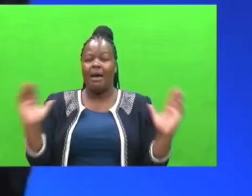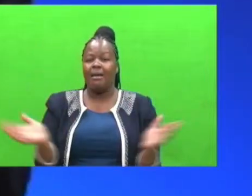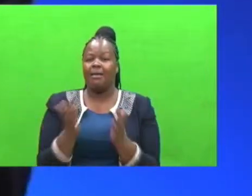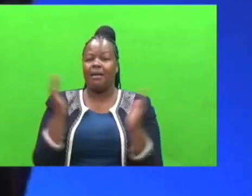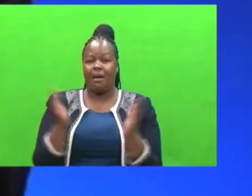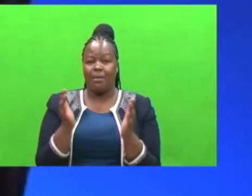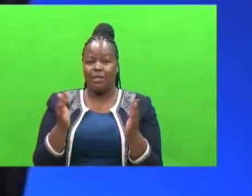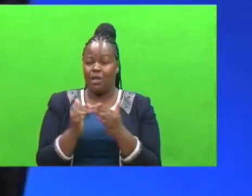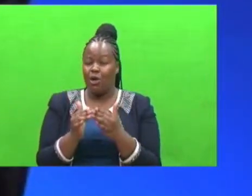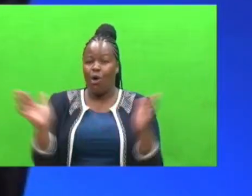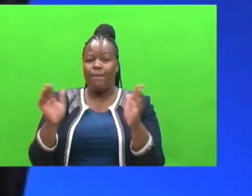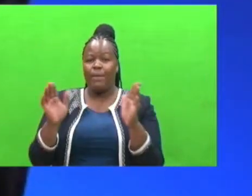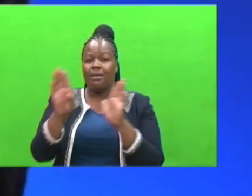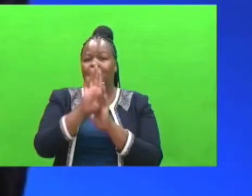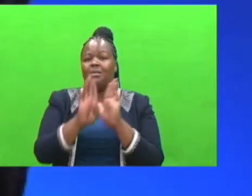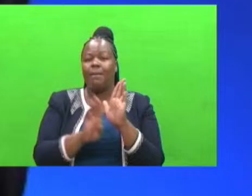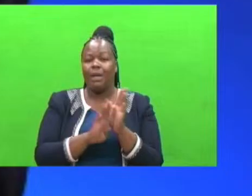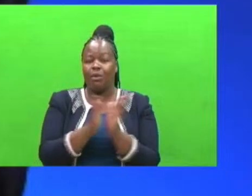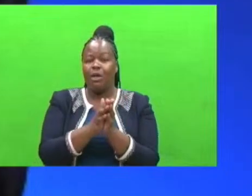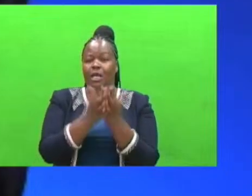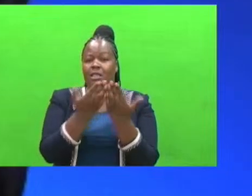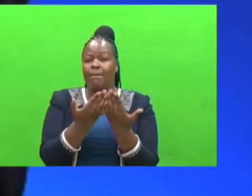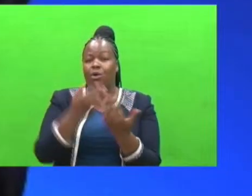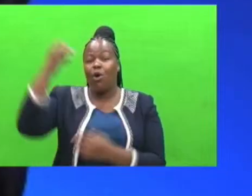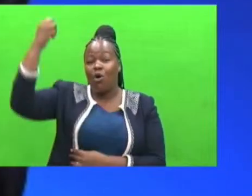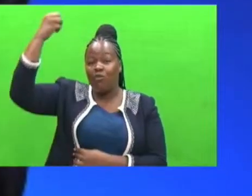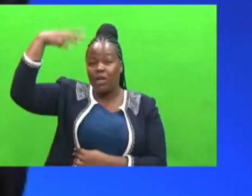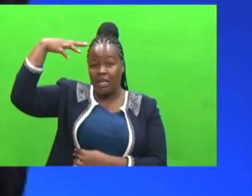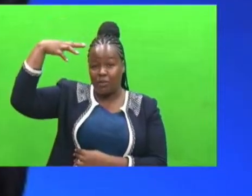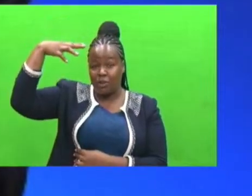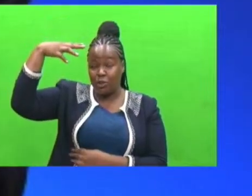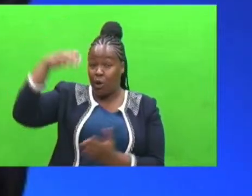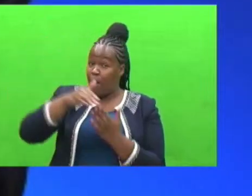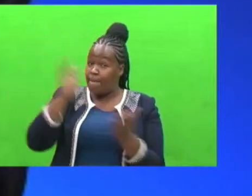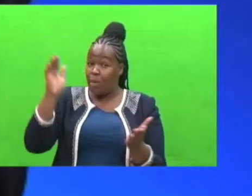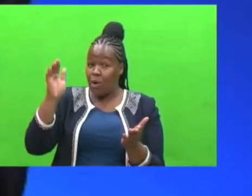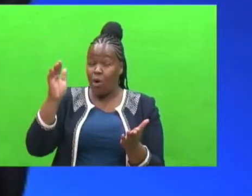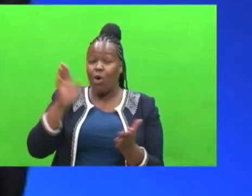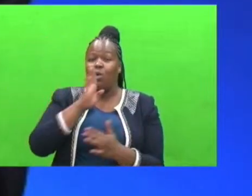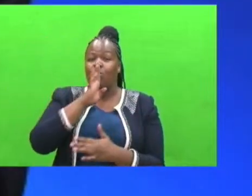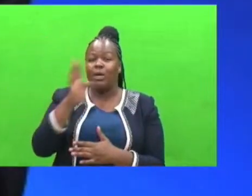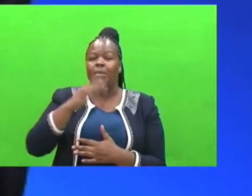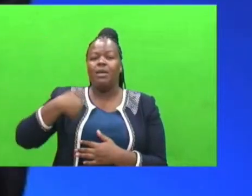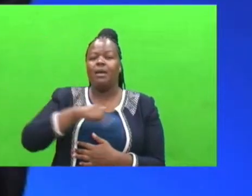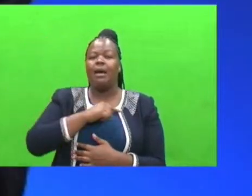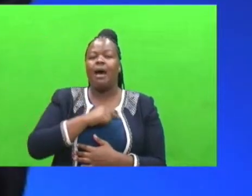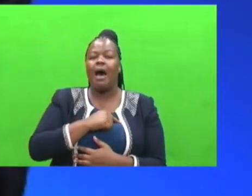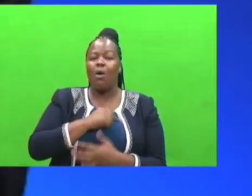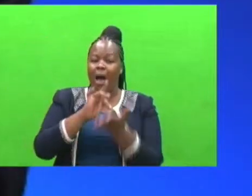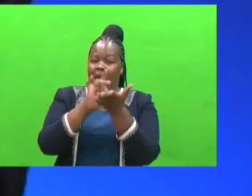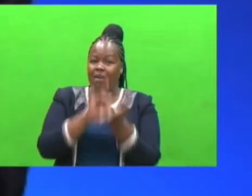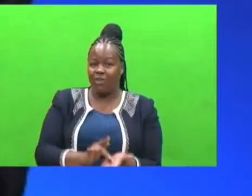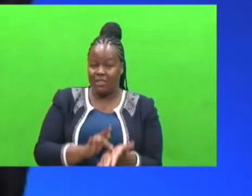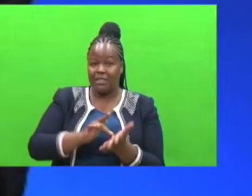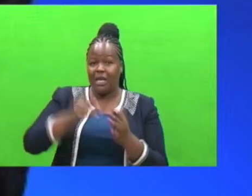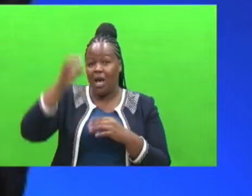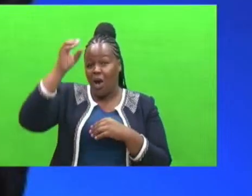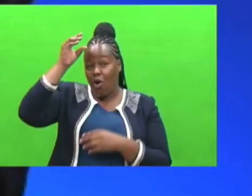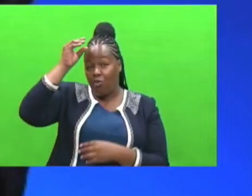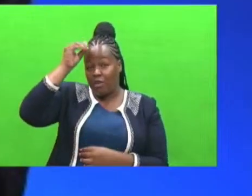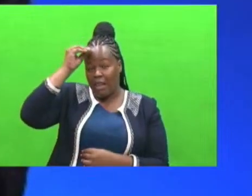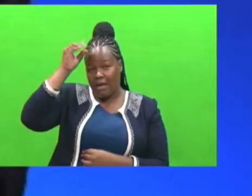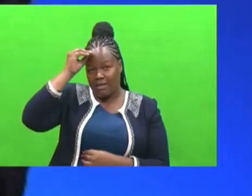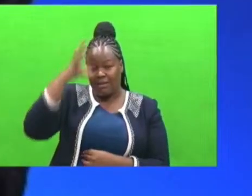open the Bible. The book of Revelation specifically will be the basis of our study, and God will